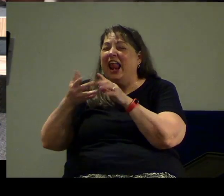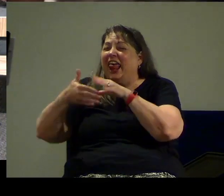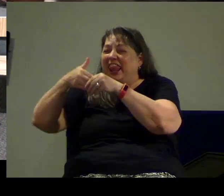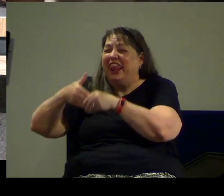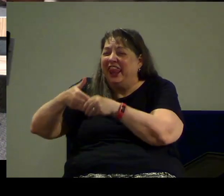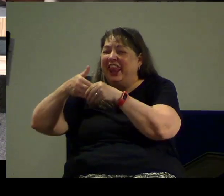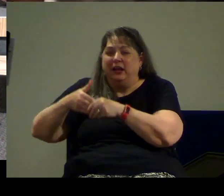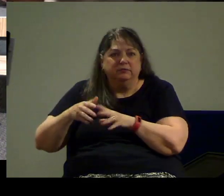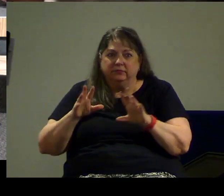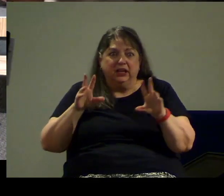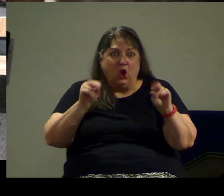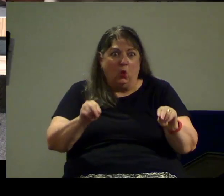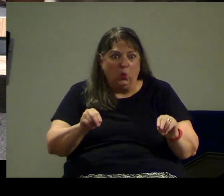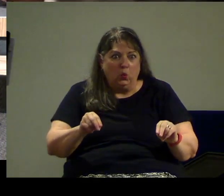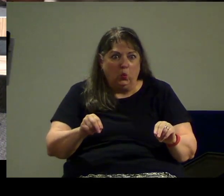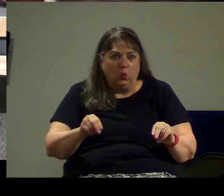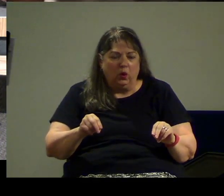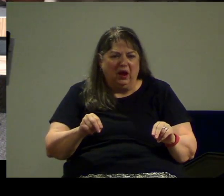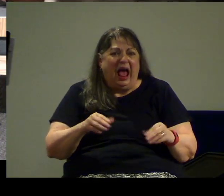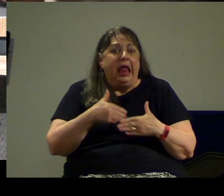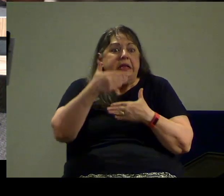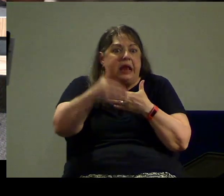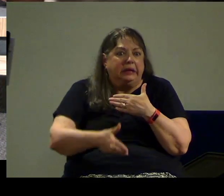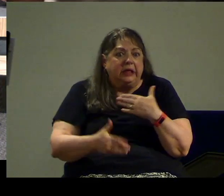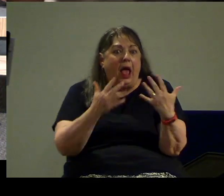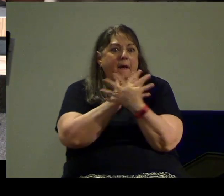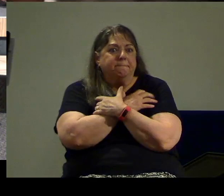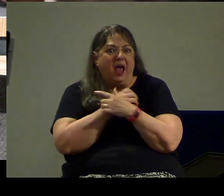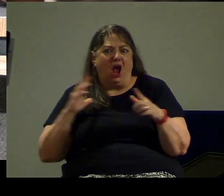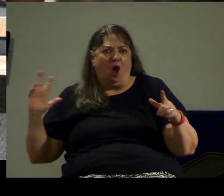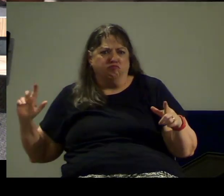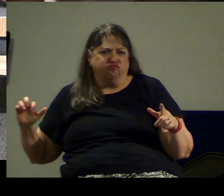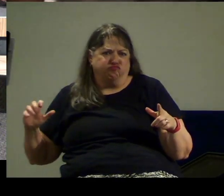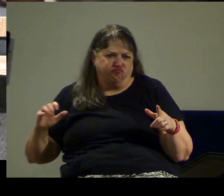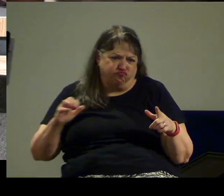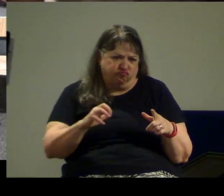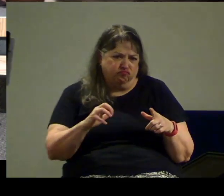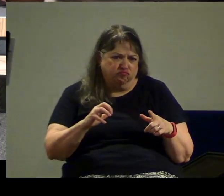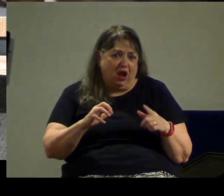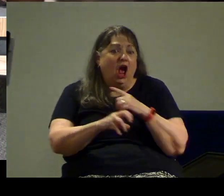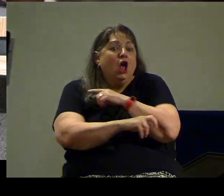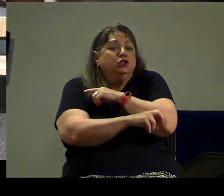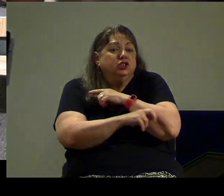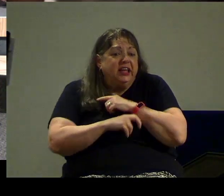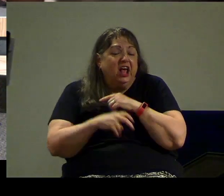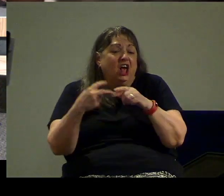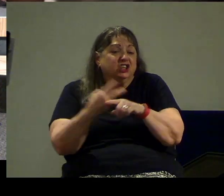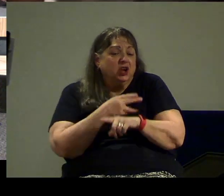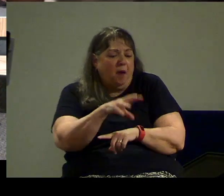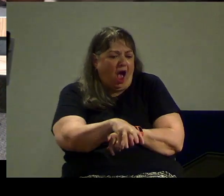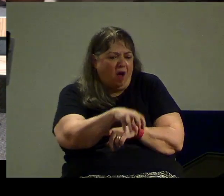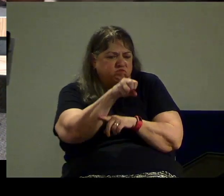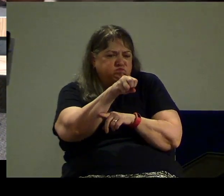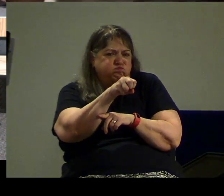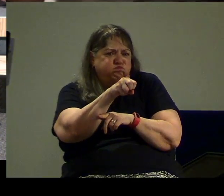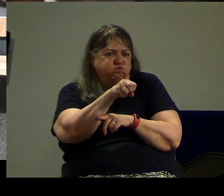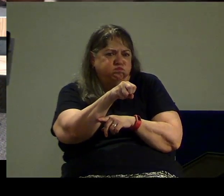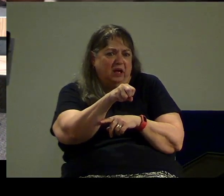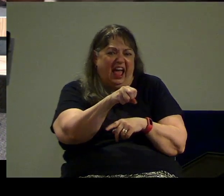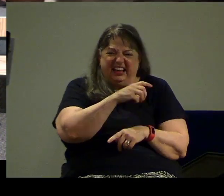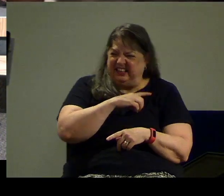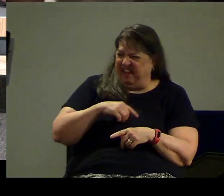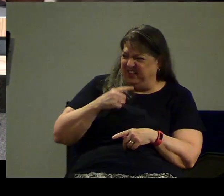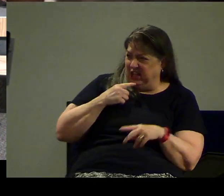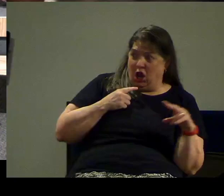A bear came to the sheep, and the bear took a sheep in his mouth and started to walk away. And David said, oh, no, you